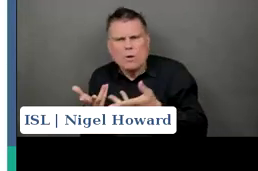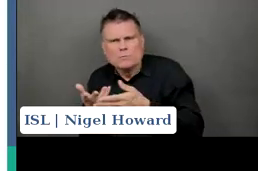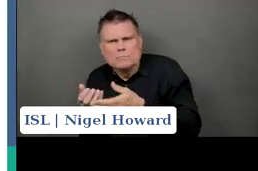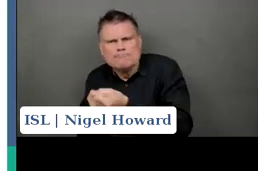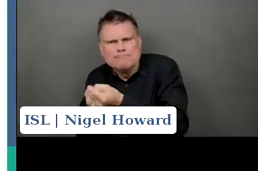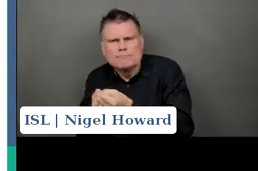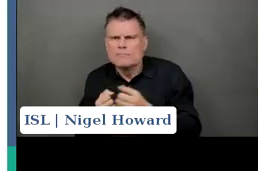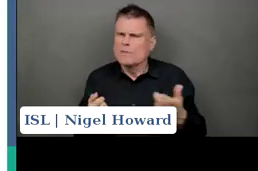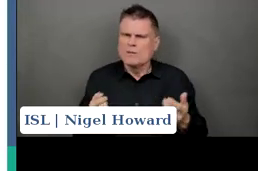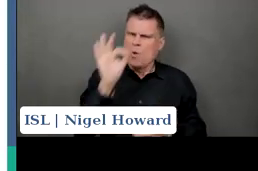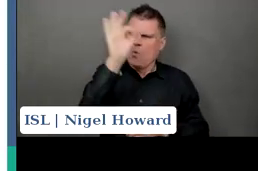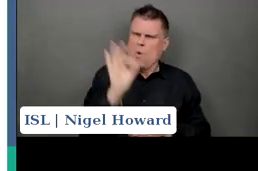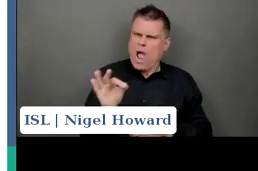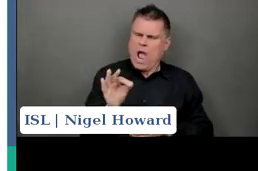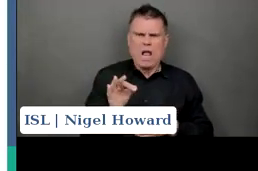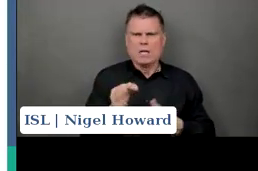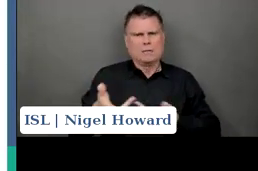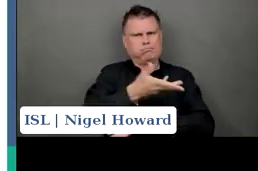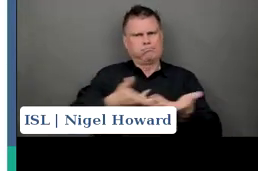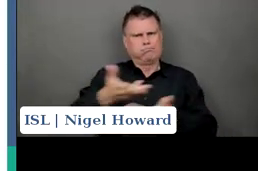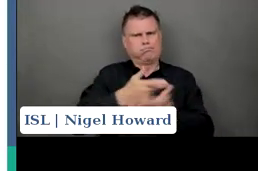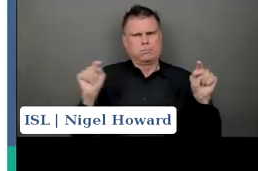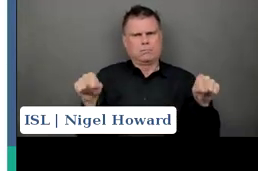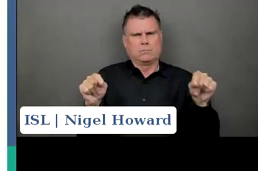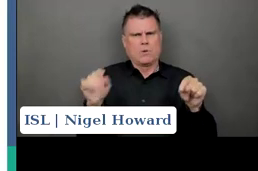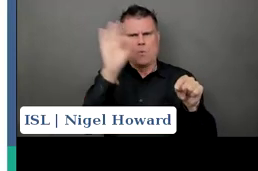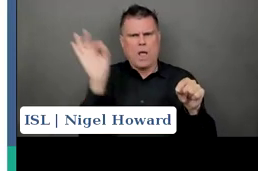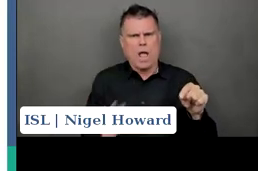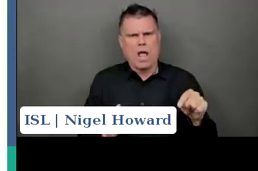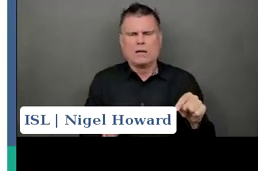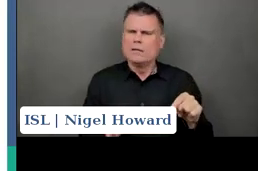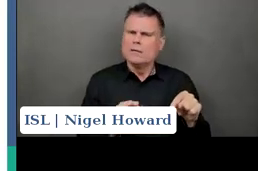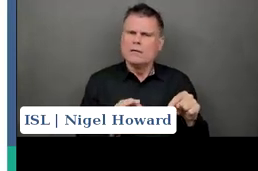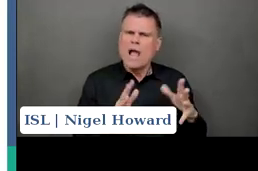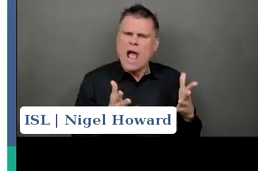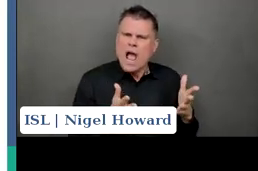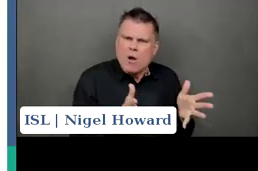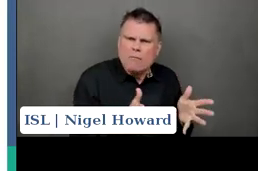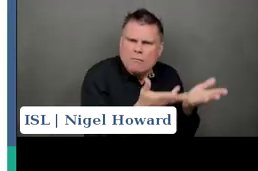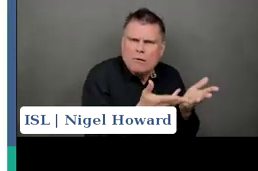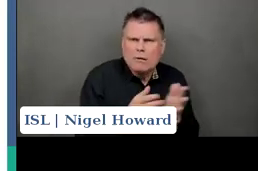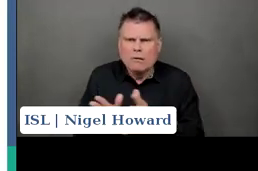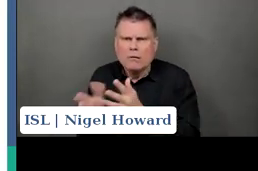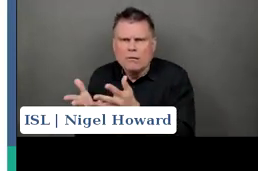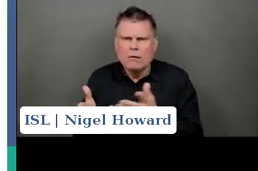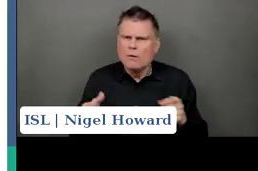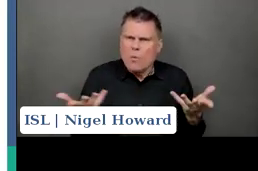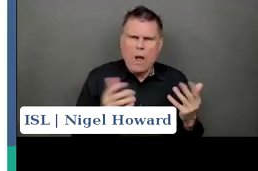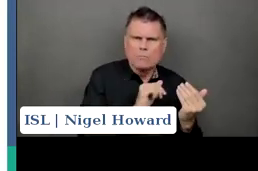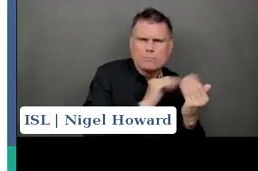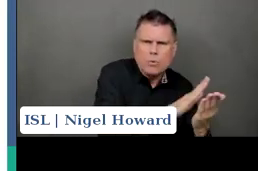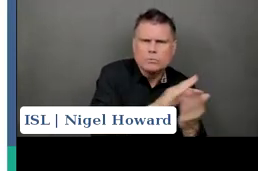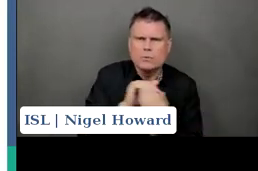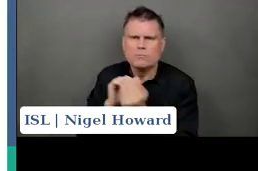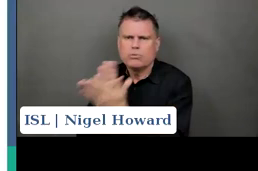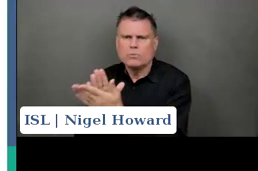systems together and the systems approach to this. We'll then have our panel where we'll hear about what this looks like in